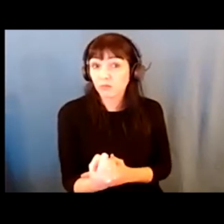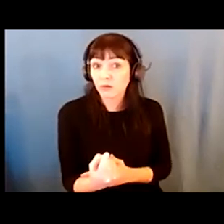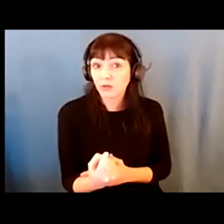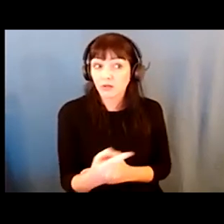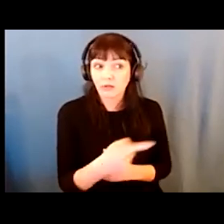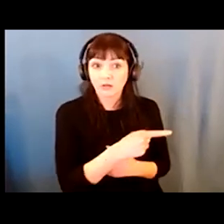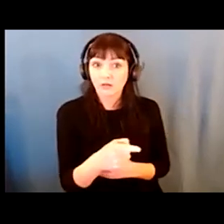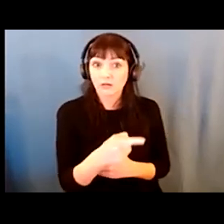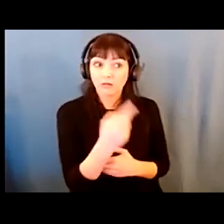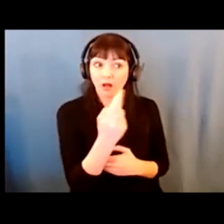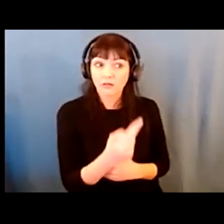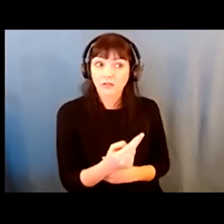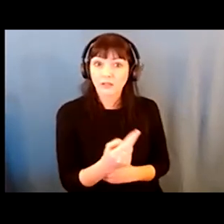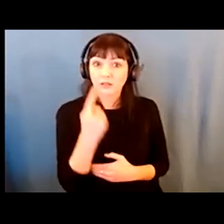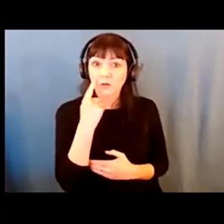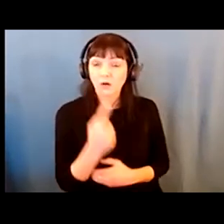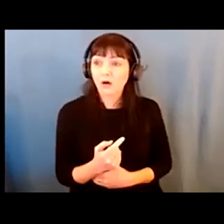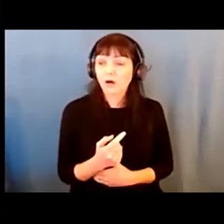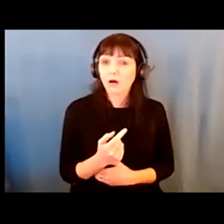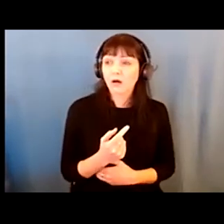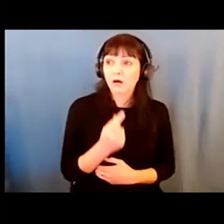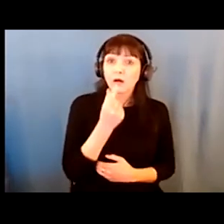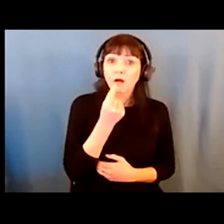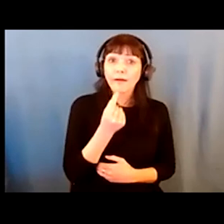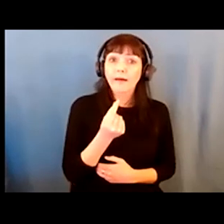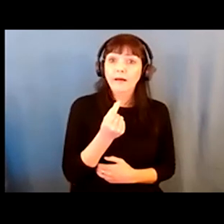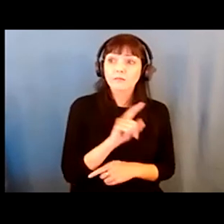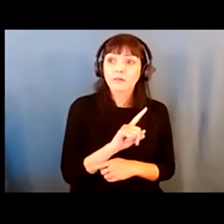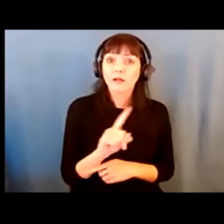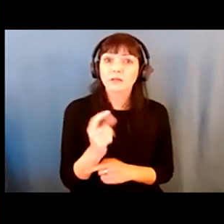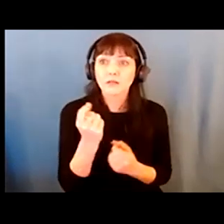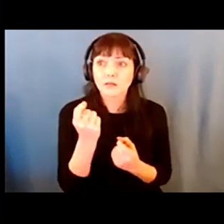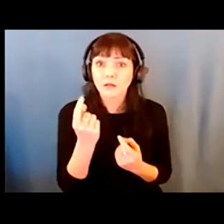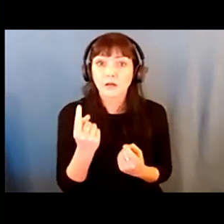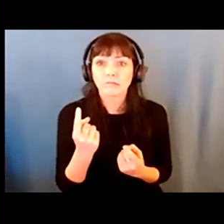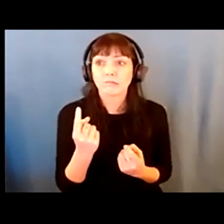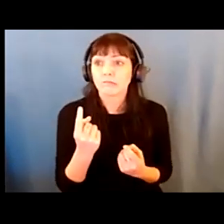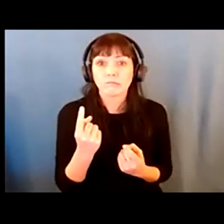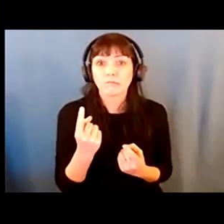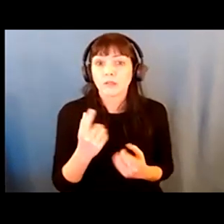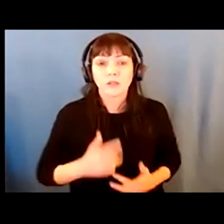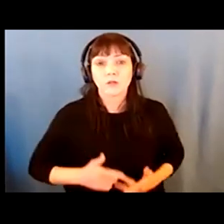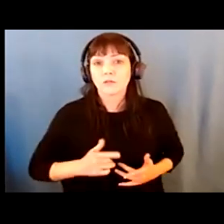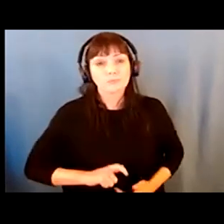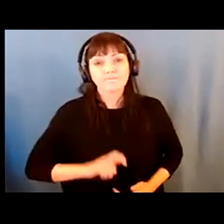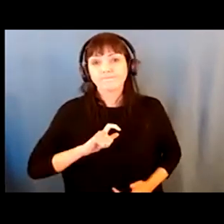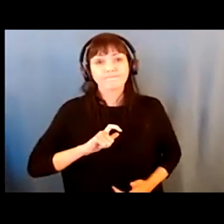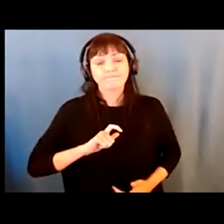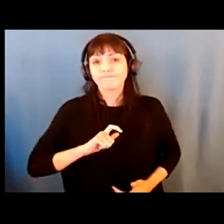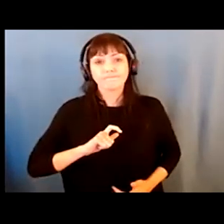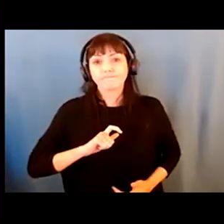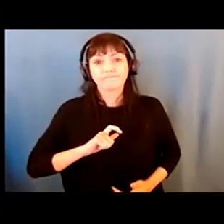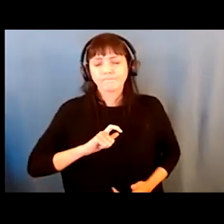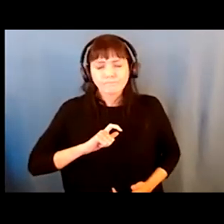have thought that it would be okay and have found themselves in situations where they just don't feel safe and have had to, for their own